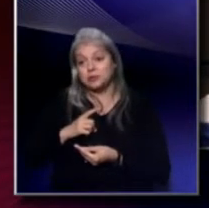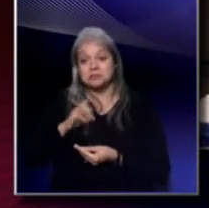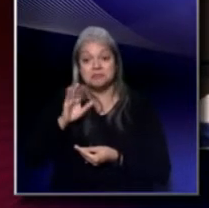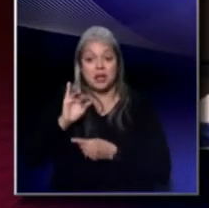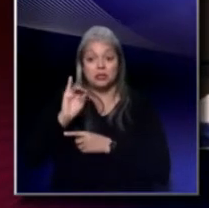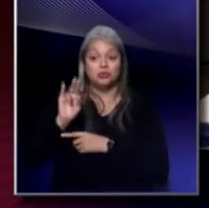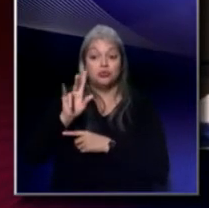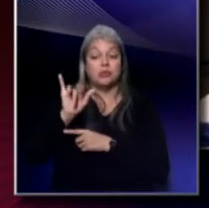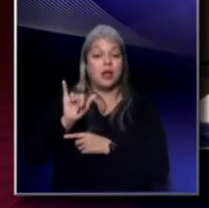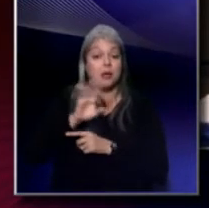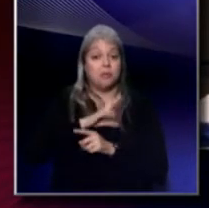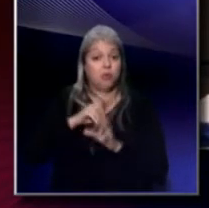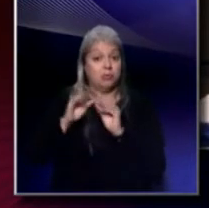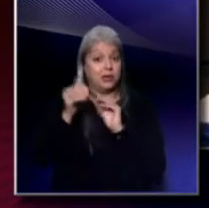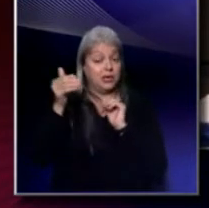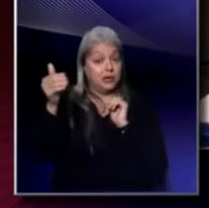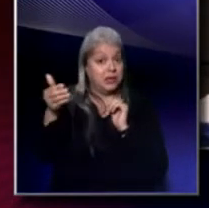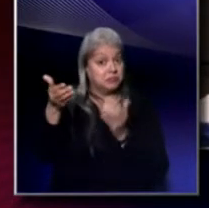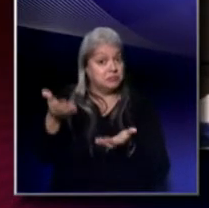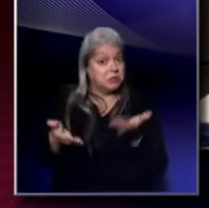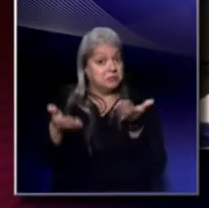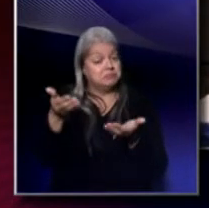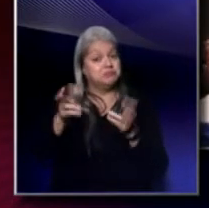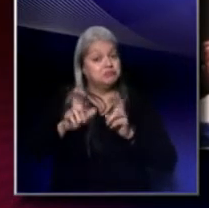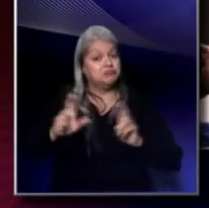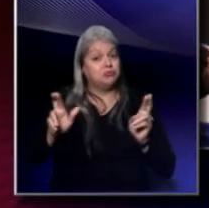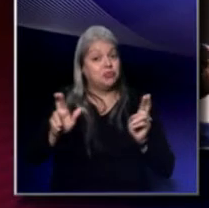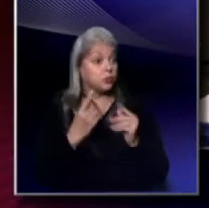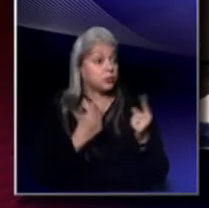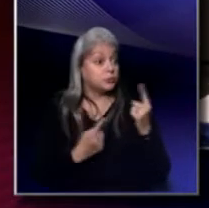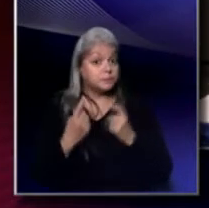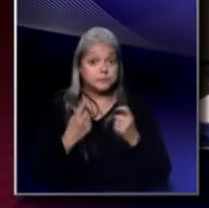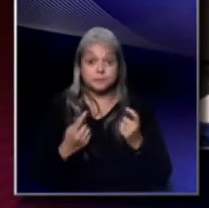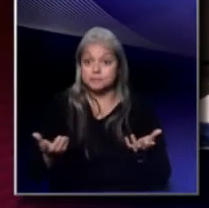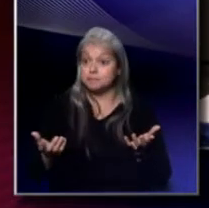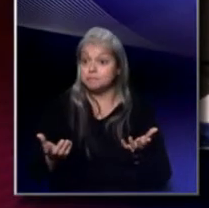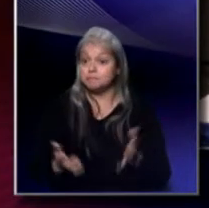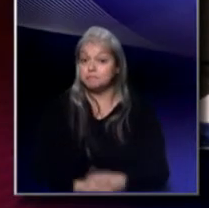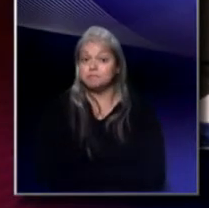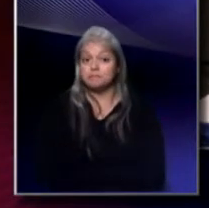July board meeting, perhaps. We can make that.